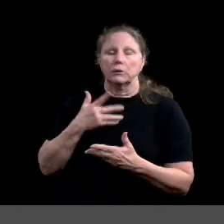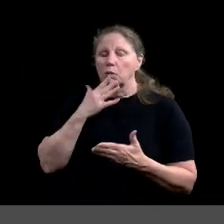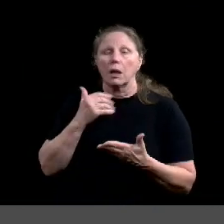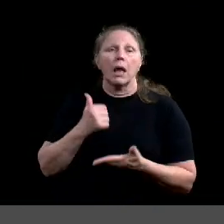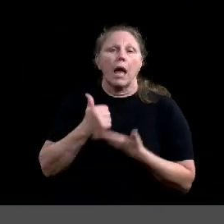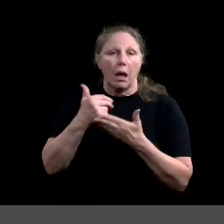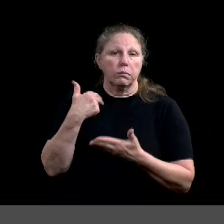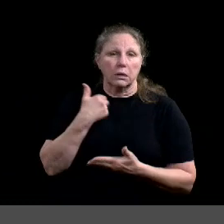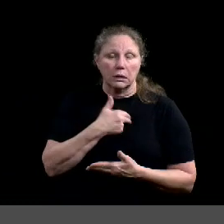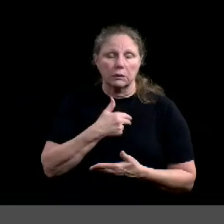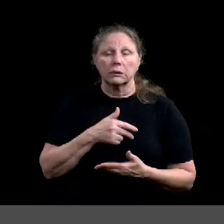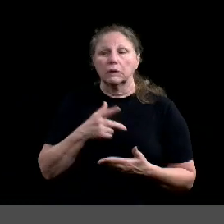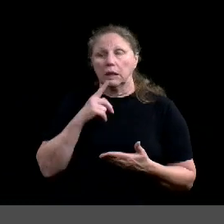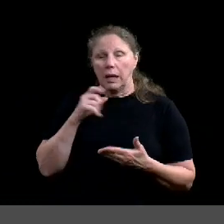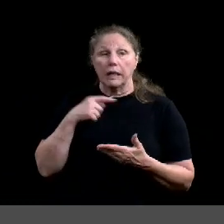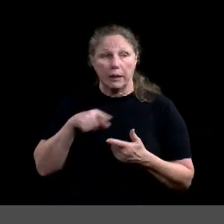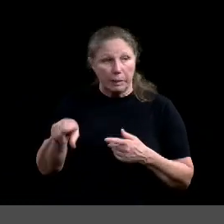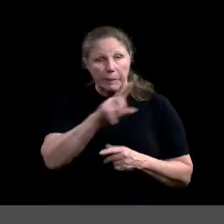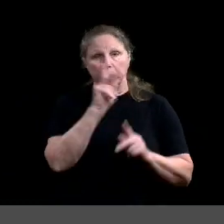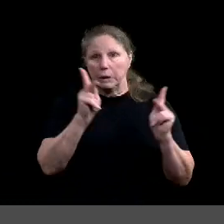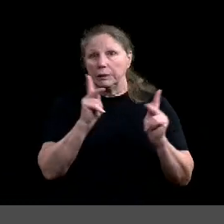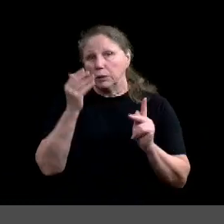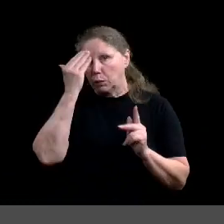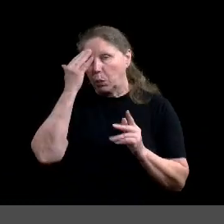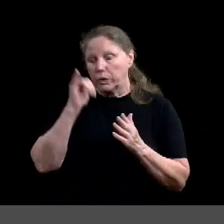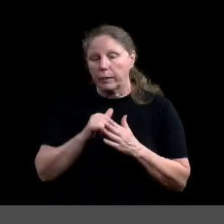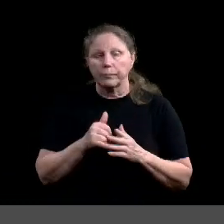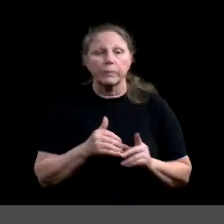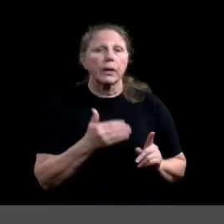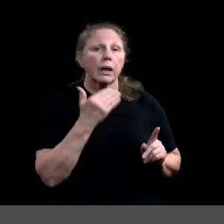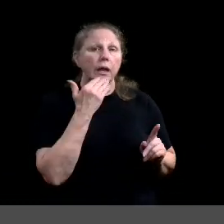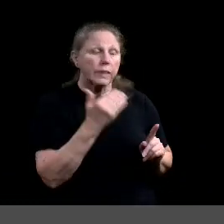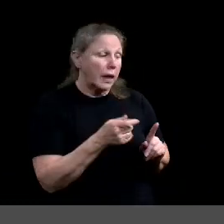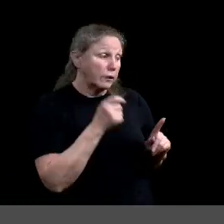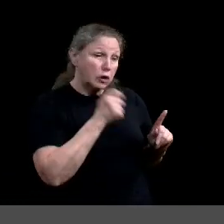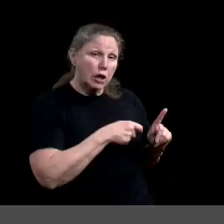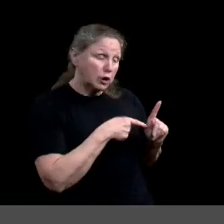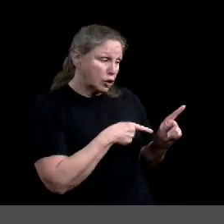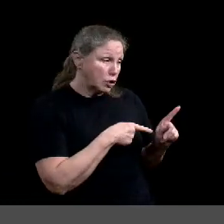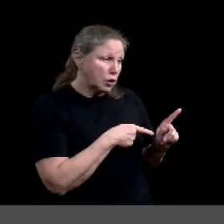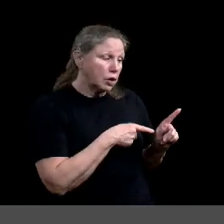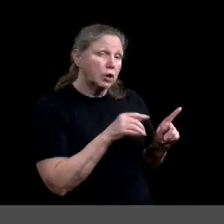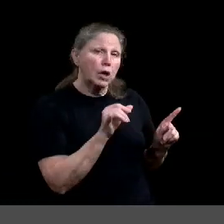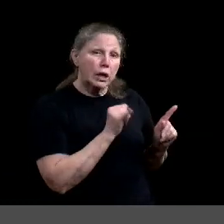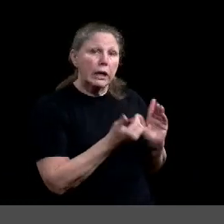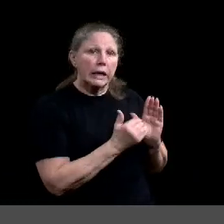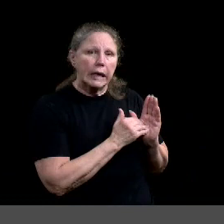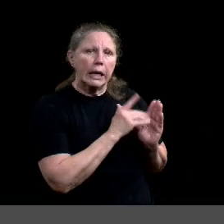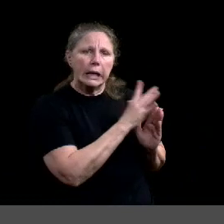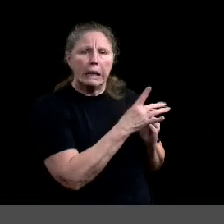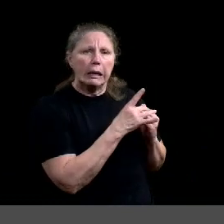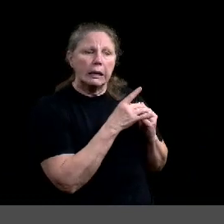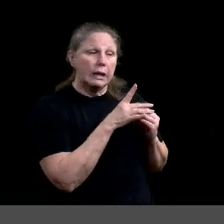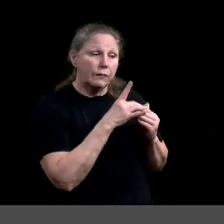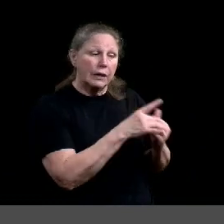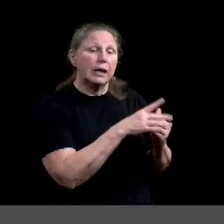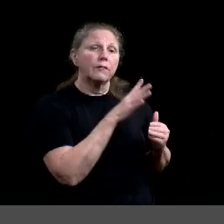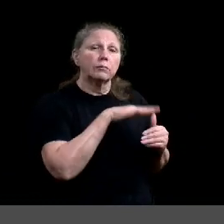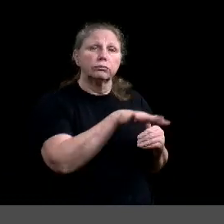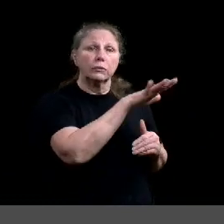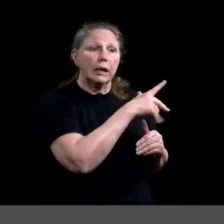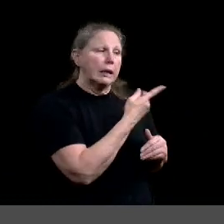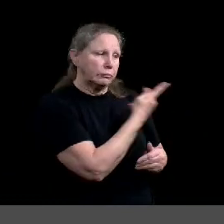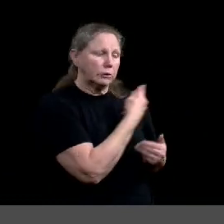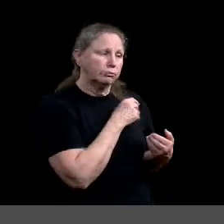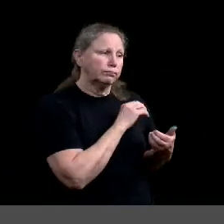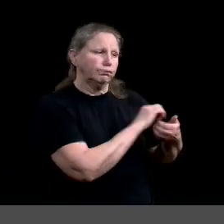I want to thank Judge Felton again for his leadership and for the great relationship that we have between Waco and the Waco City